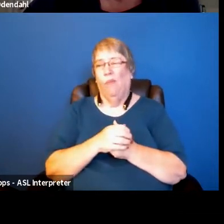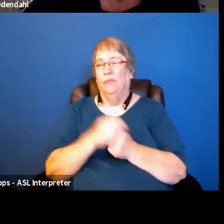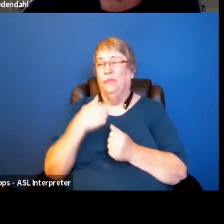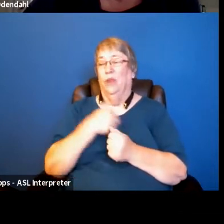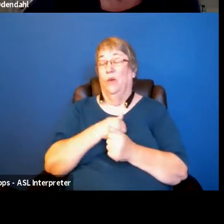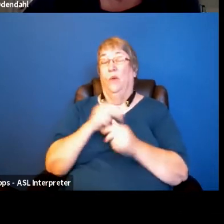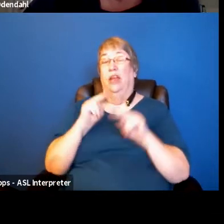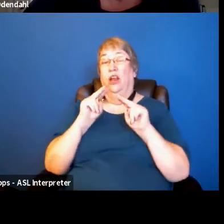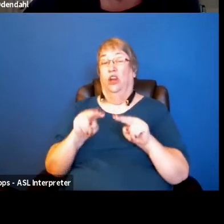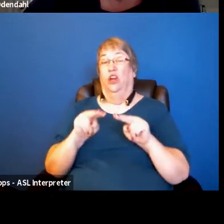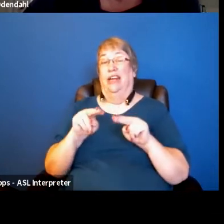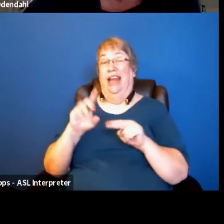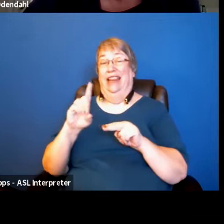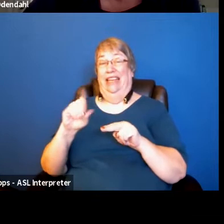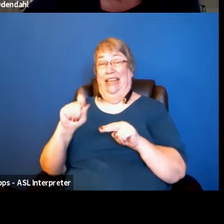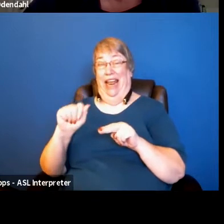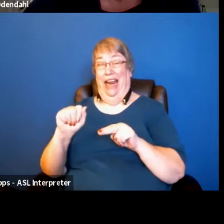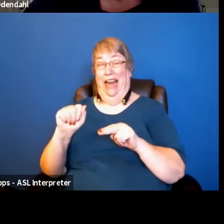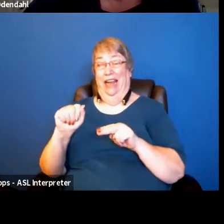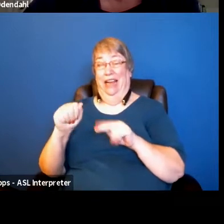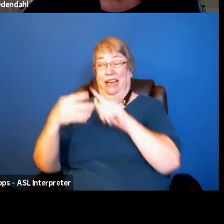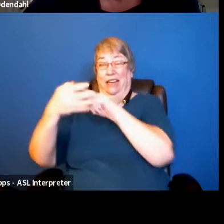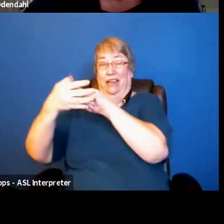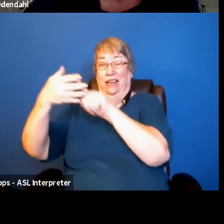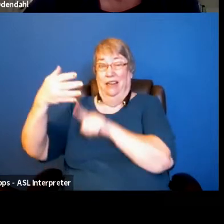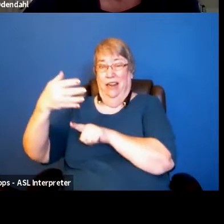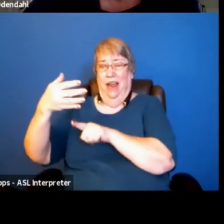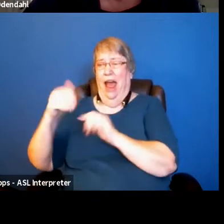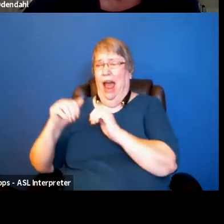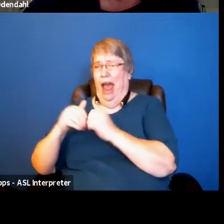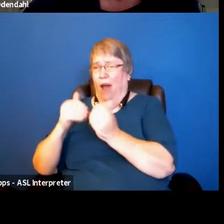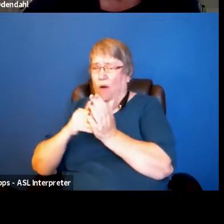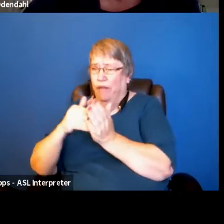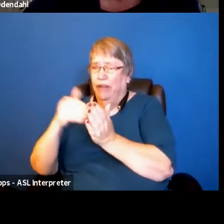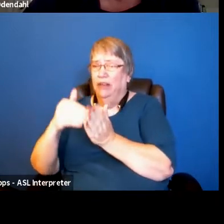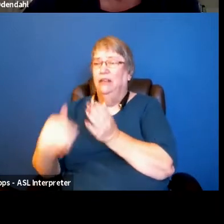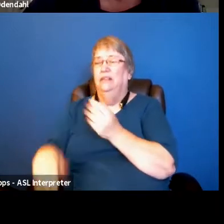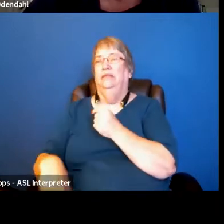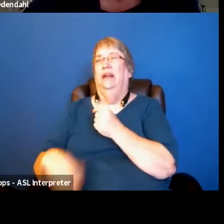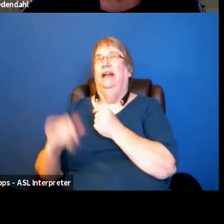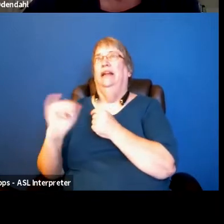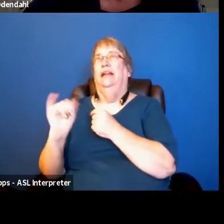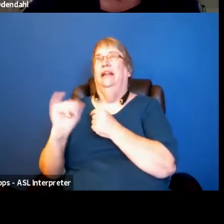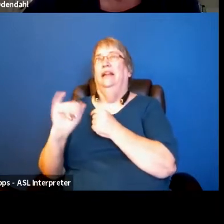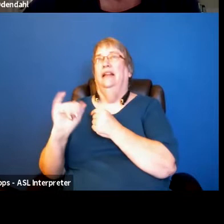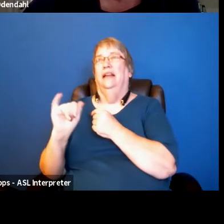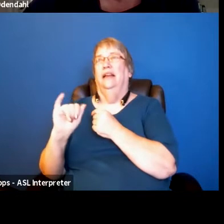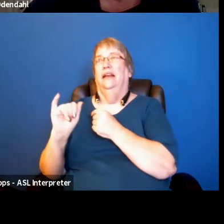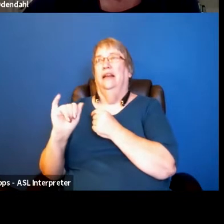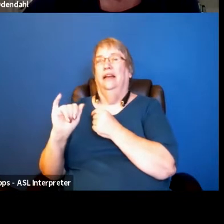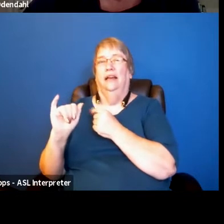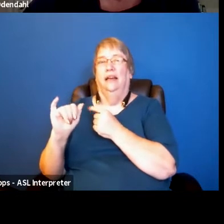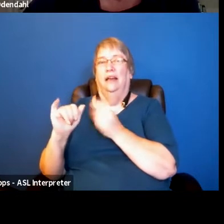looked at data with regard to prevalence. So things like death data,